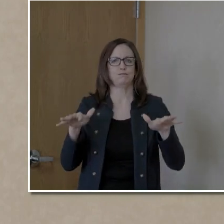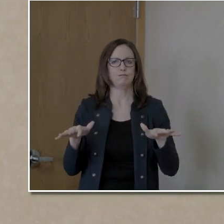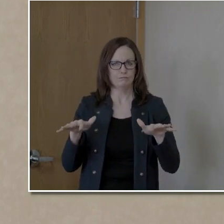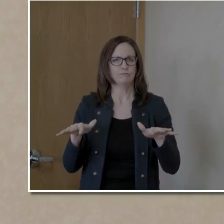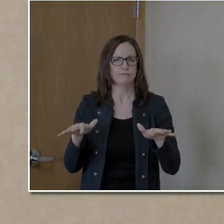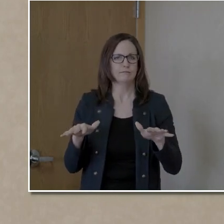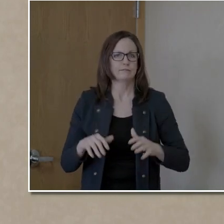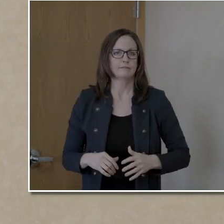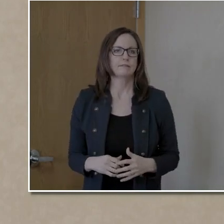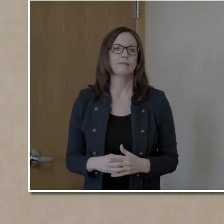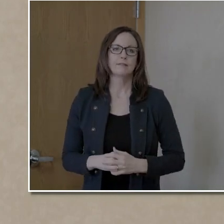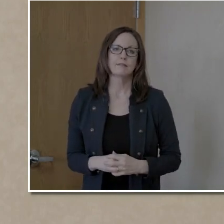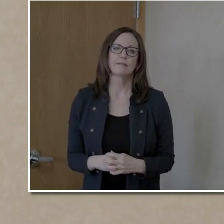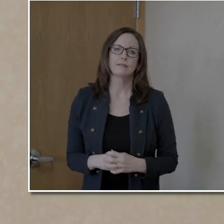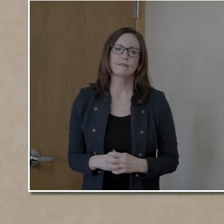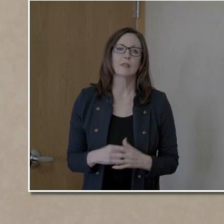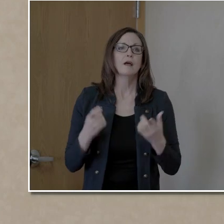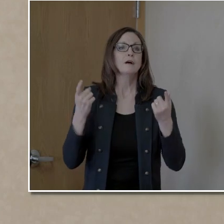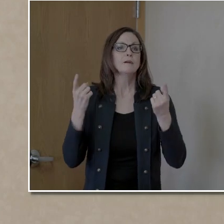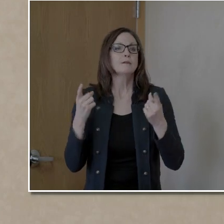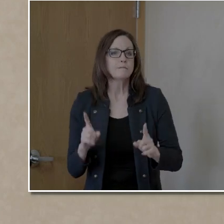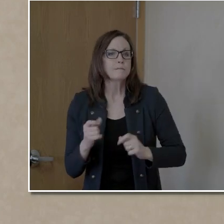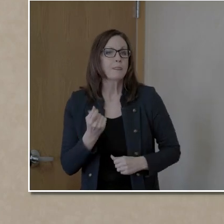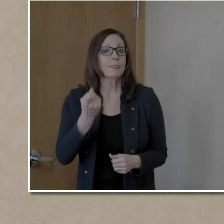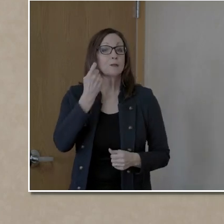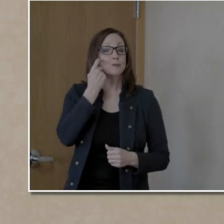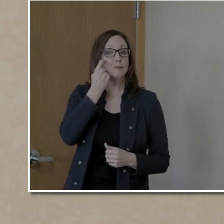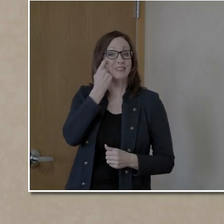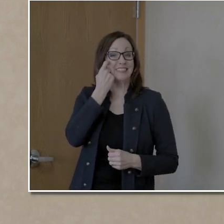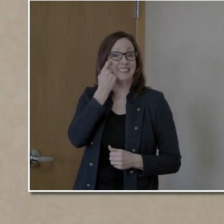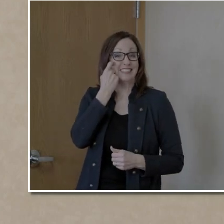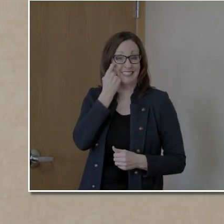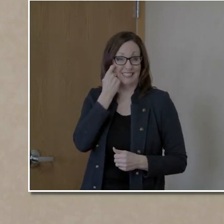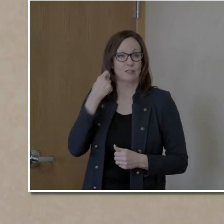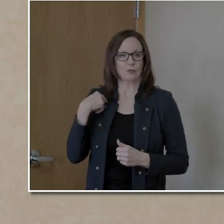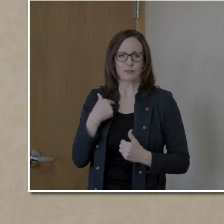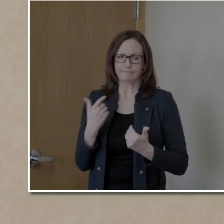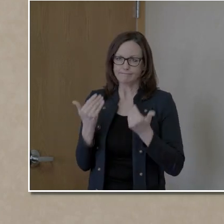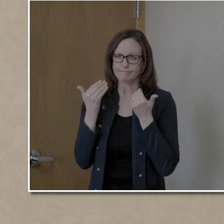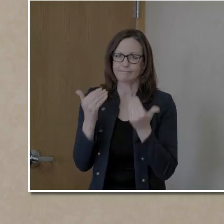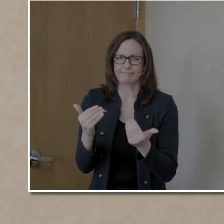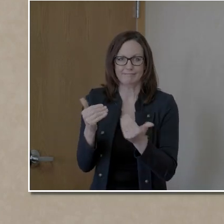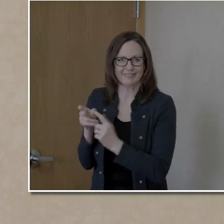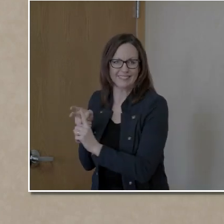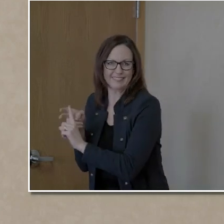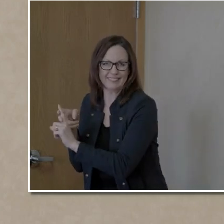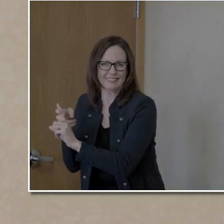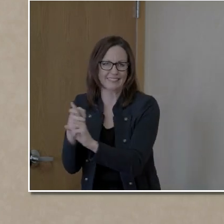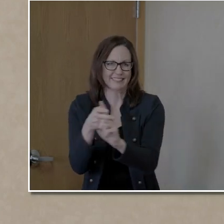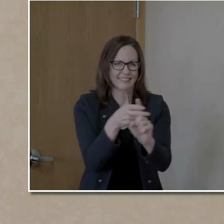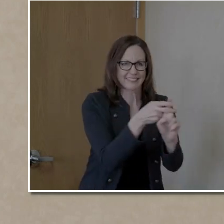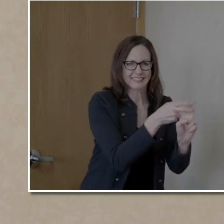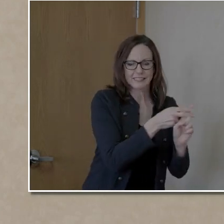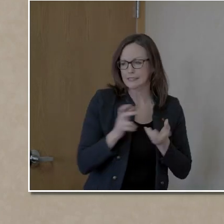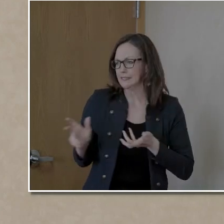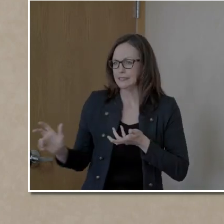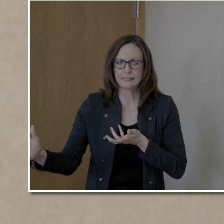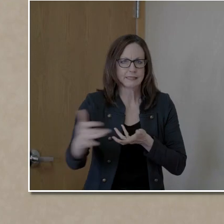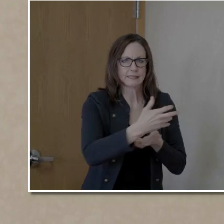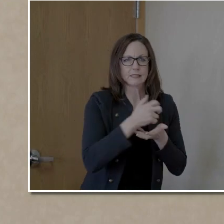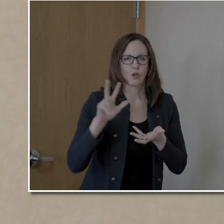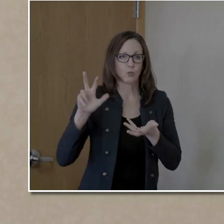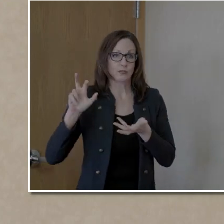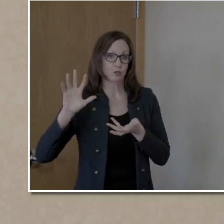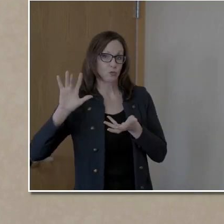testing capacity. We originally had 3 specimen collection teams capable of establishing mobile testing sites. Those